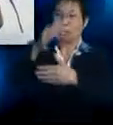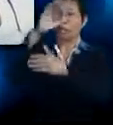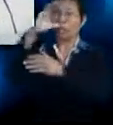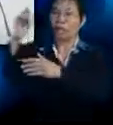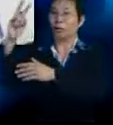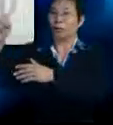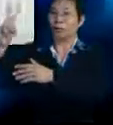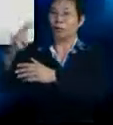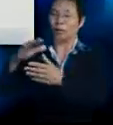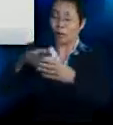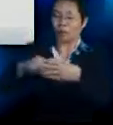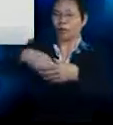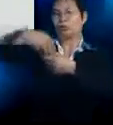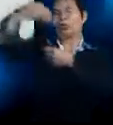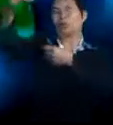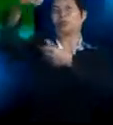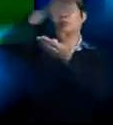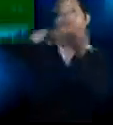released back into the atmosphere.